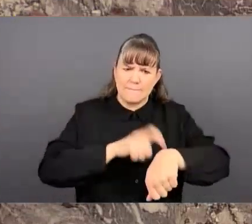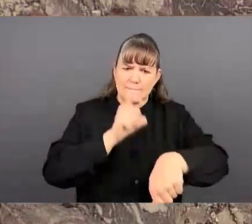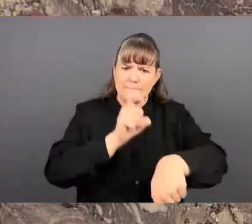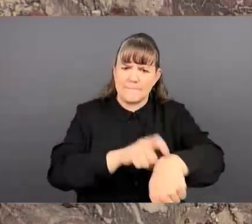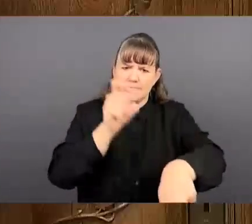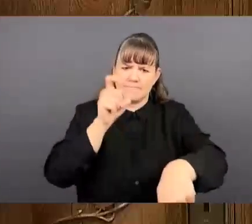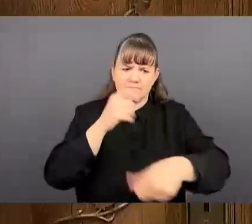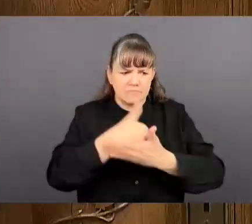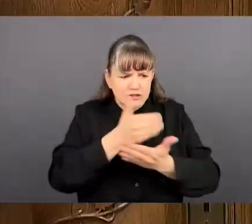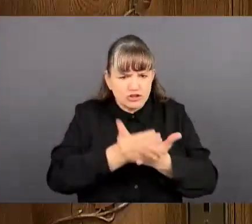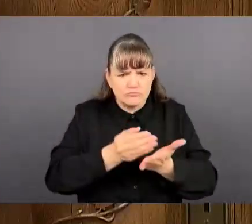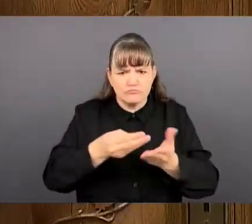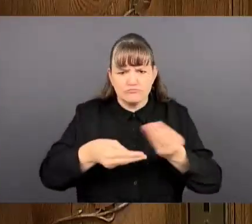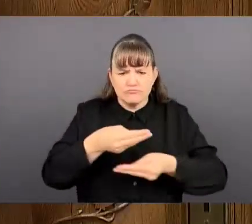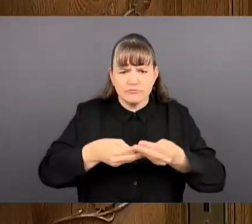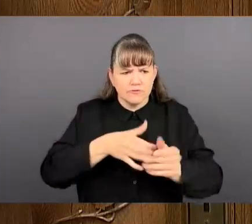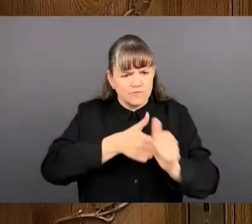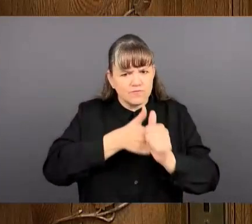dollars?